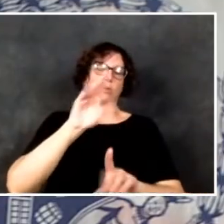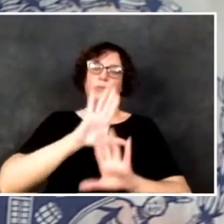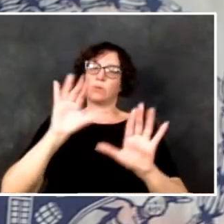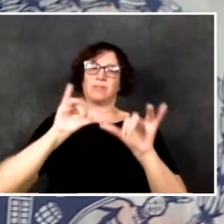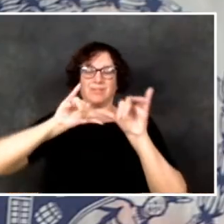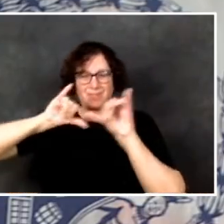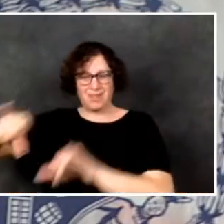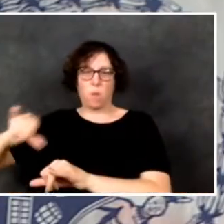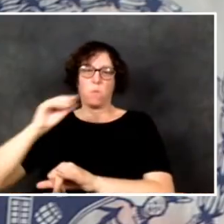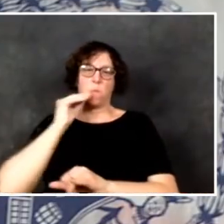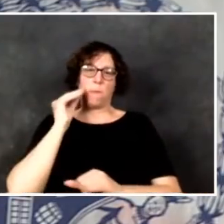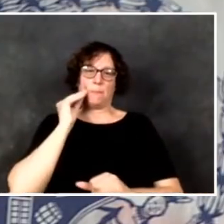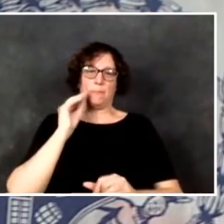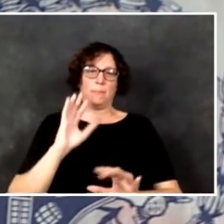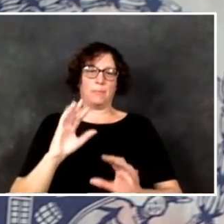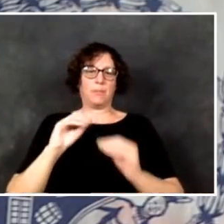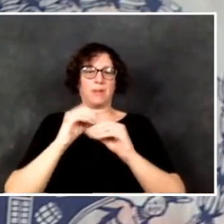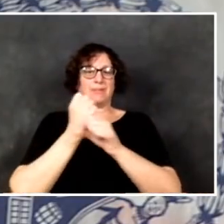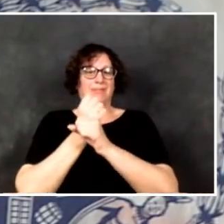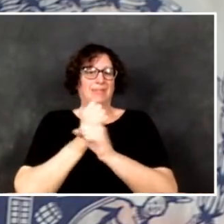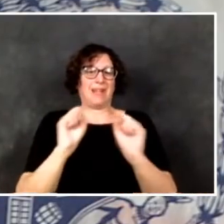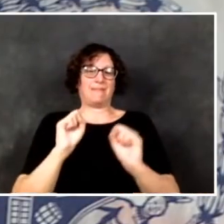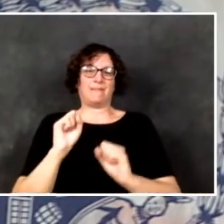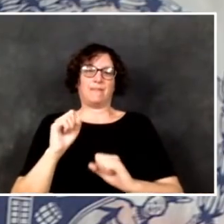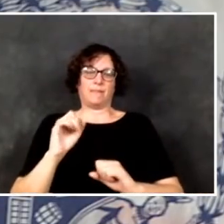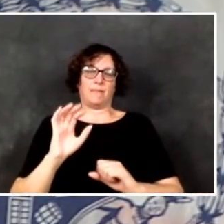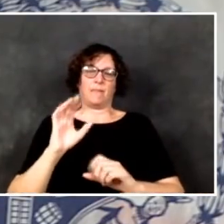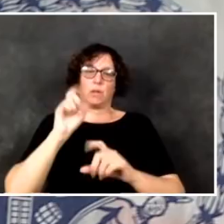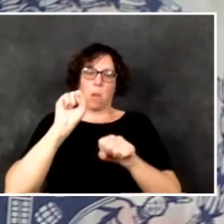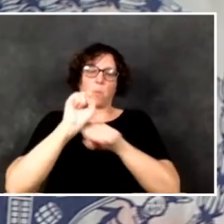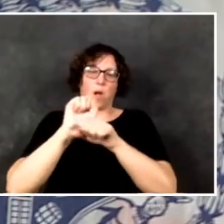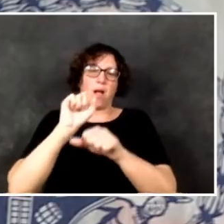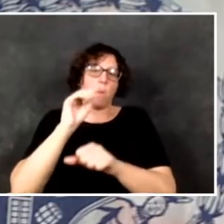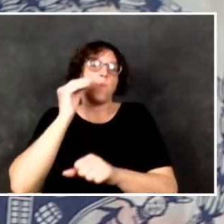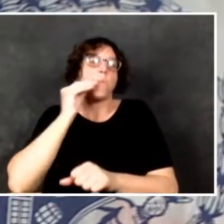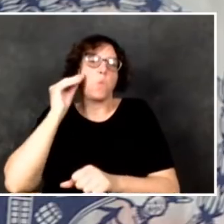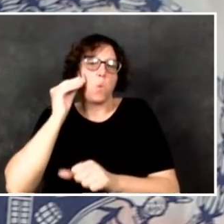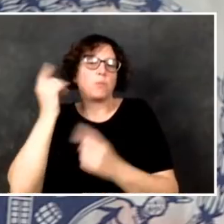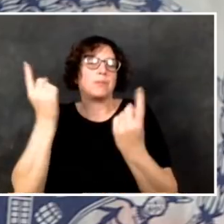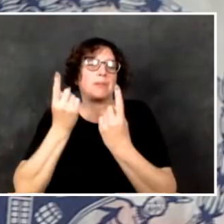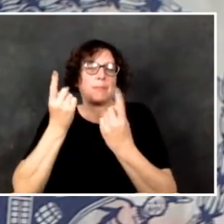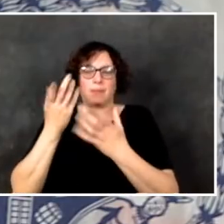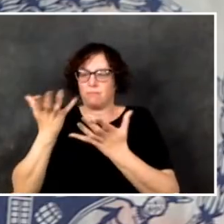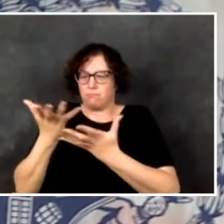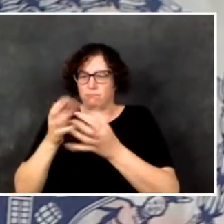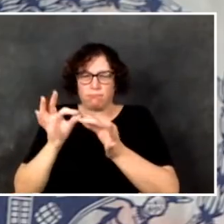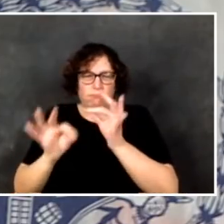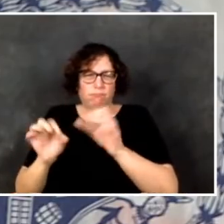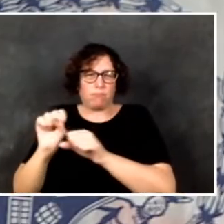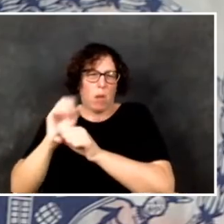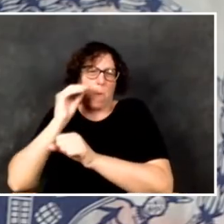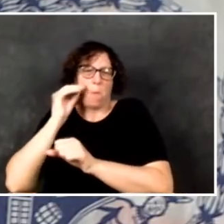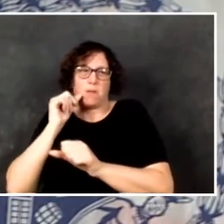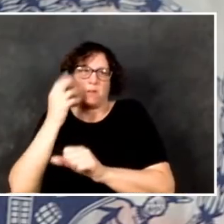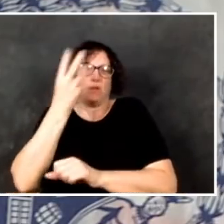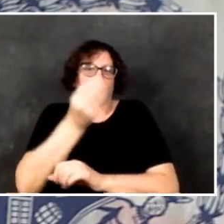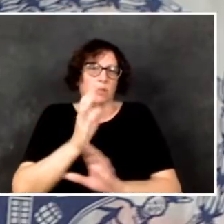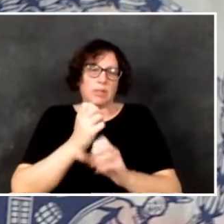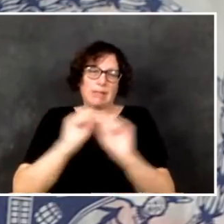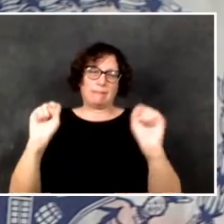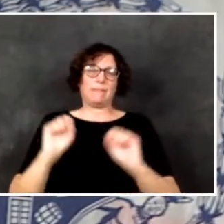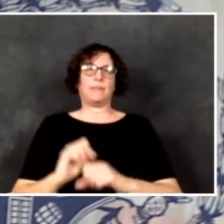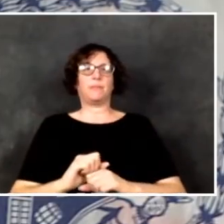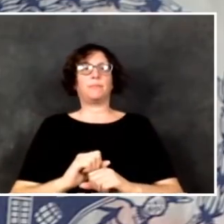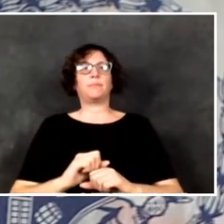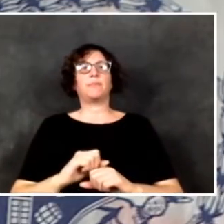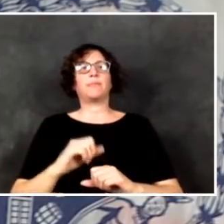ensuring that they can work from home, or if they even are in a position where it's impossible to work from home, but it's not safe for them to be at work, we want to